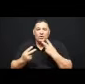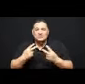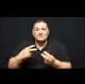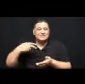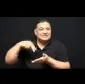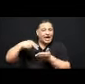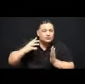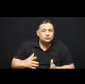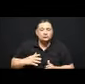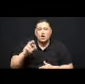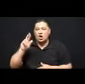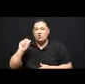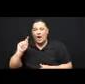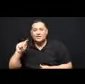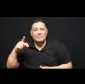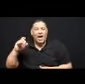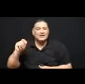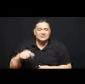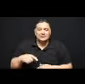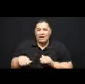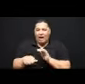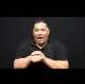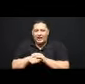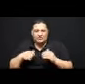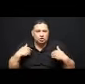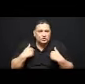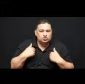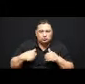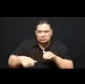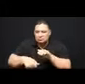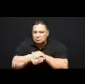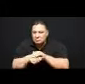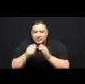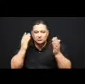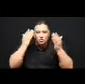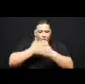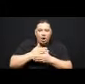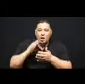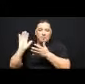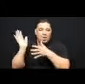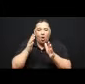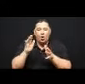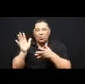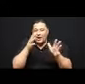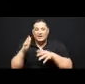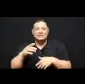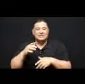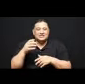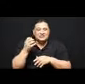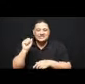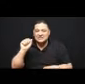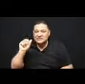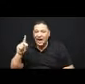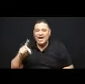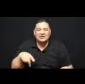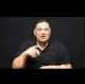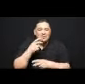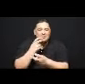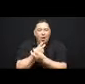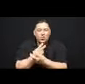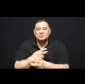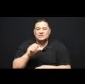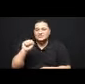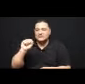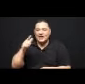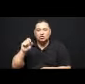that lurk in the darkness, blowing wind through sand, bones, and sagebrush, leaving silhouettes of ghosts